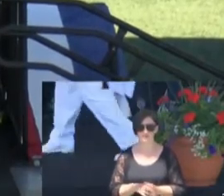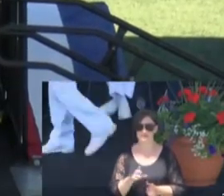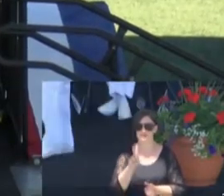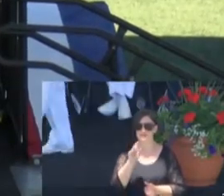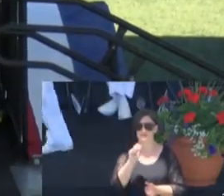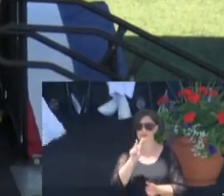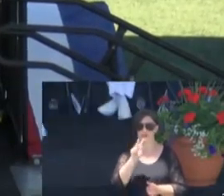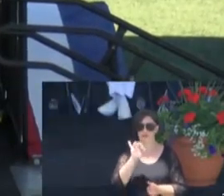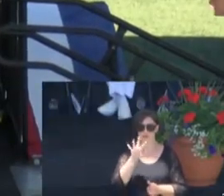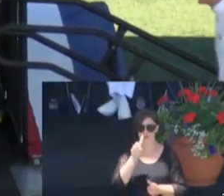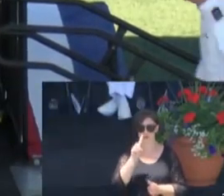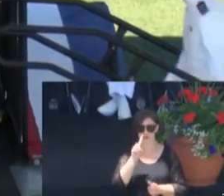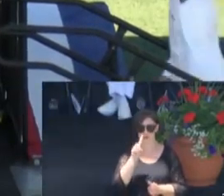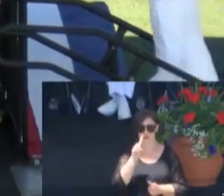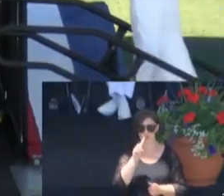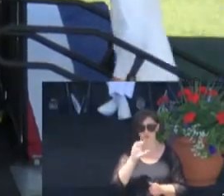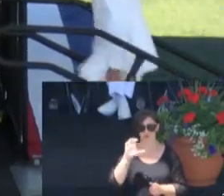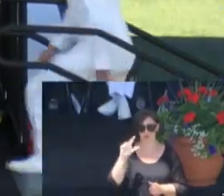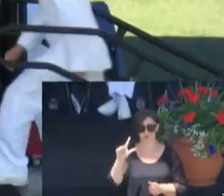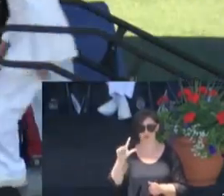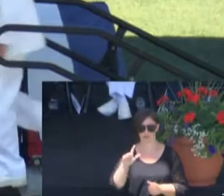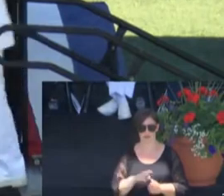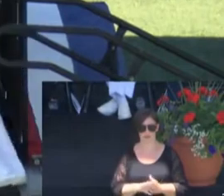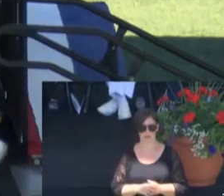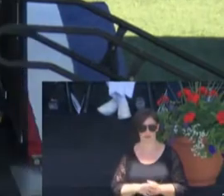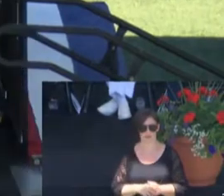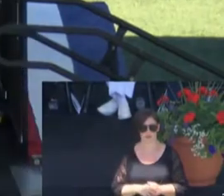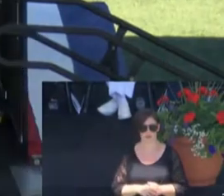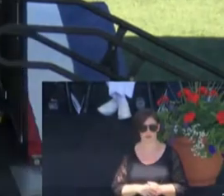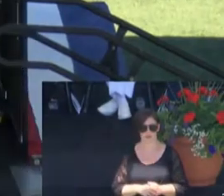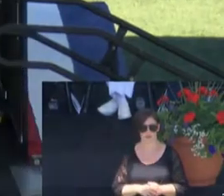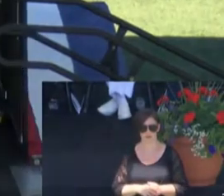David Edward Marino, cum laude.